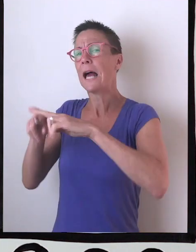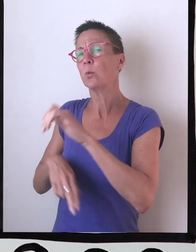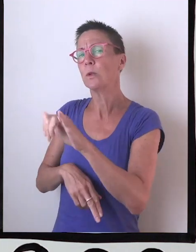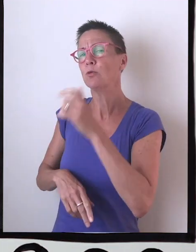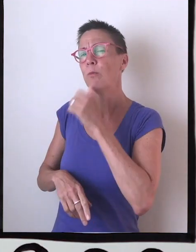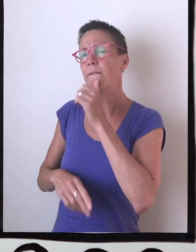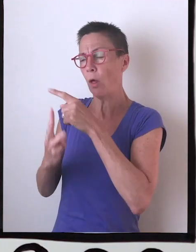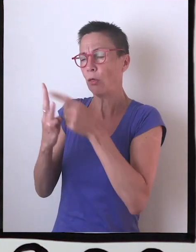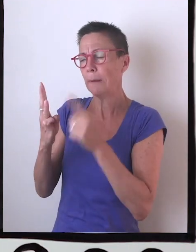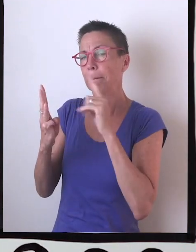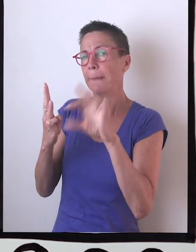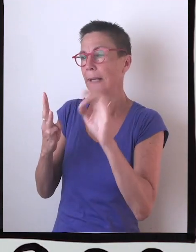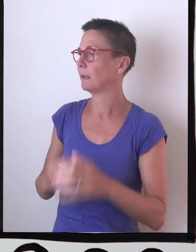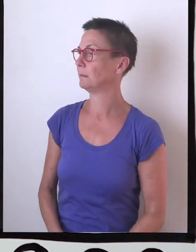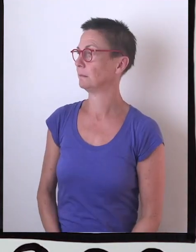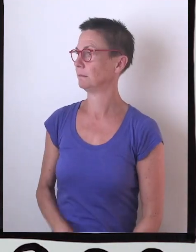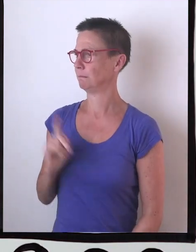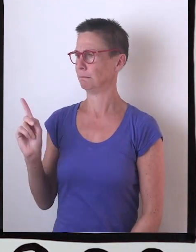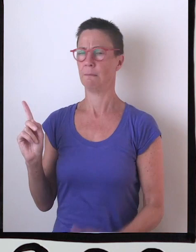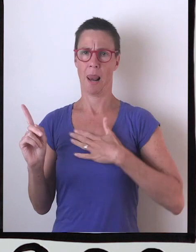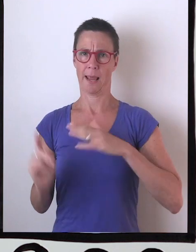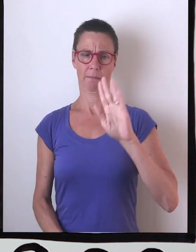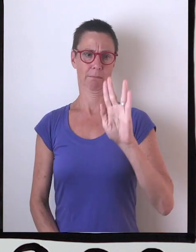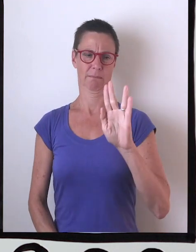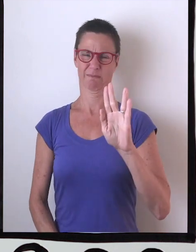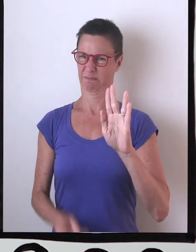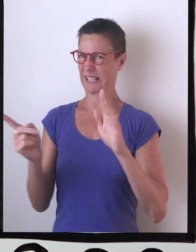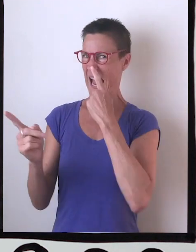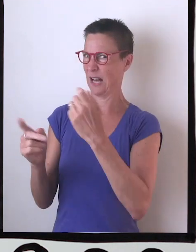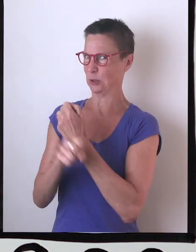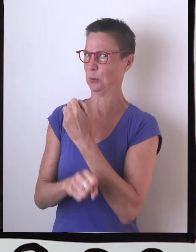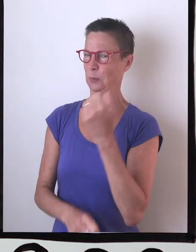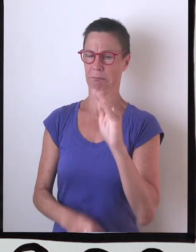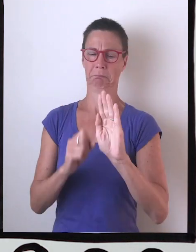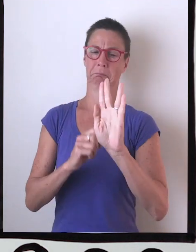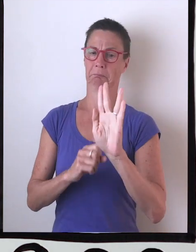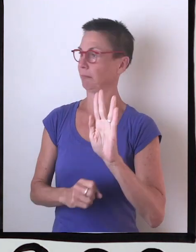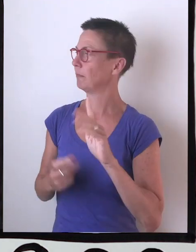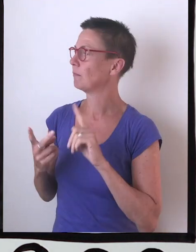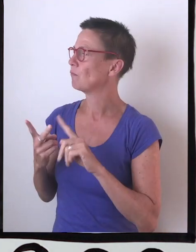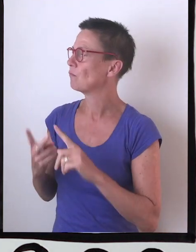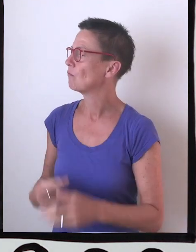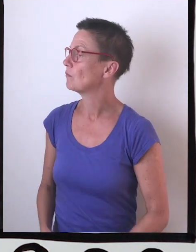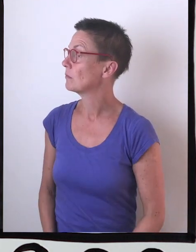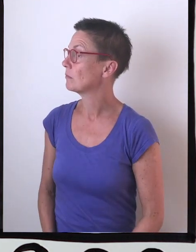of those three did you like the best, Dad? Which one's jumped out for you? I like this one because I can do it. You like that one because you can do it. Okay, great. What